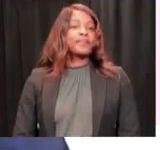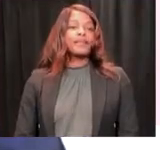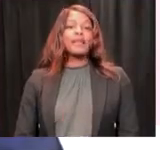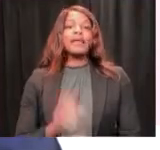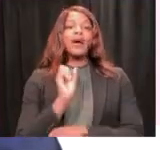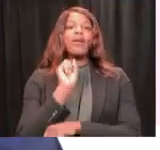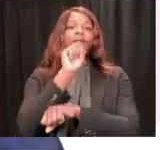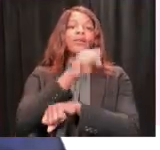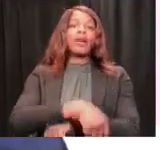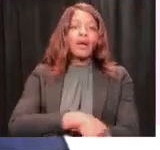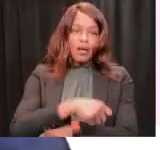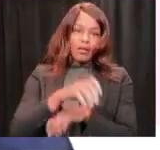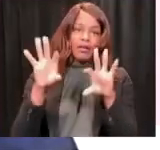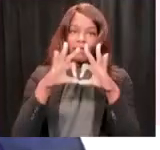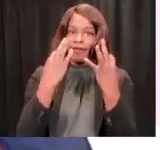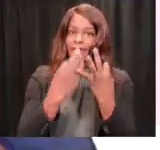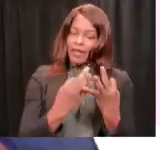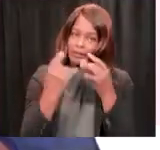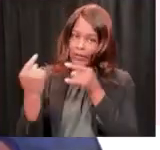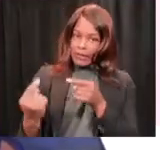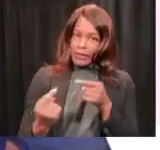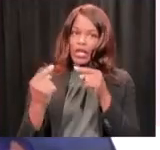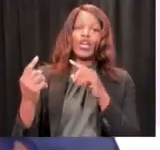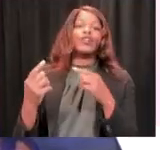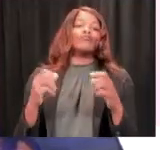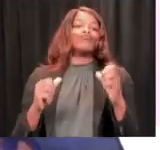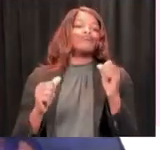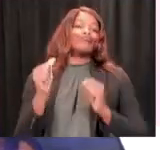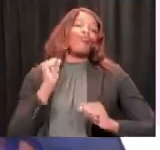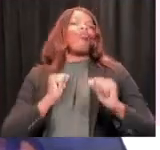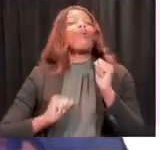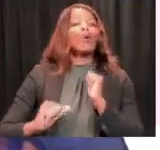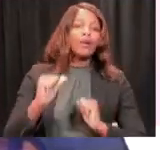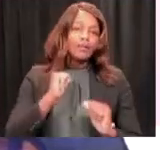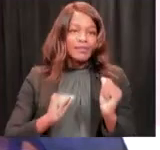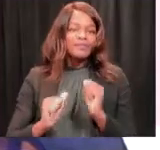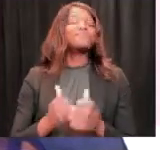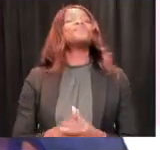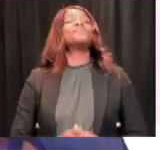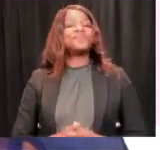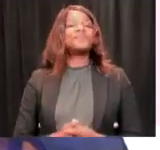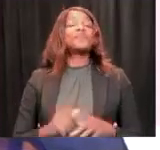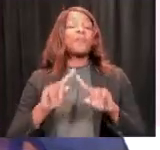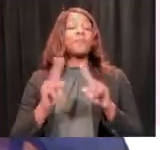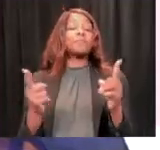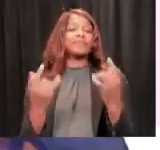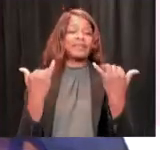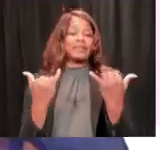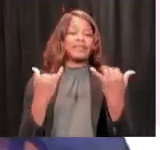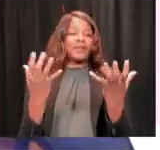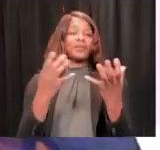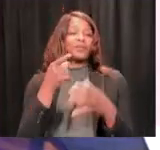drama. And we'll dive into this more. But for today, I want you to know that